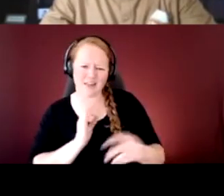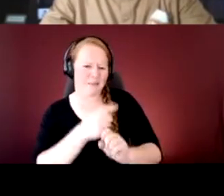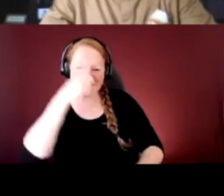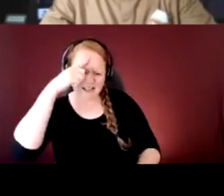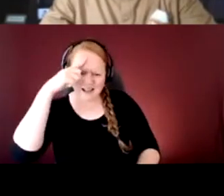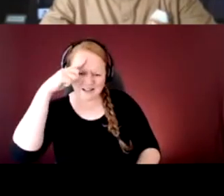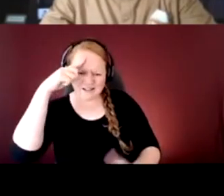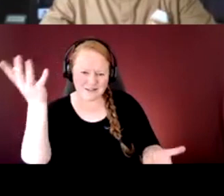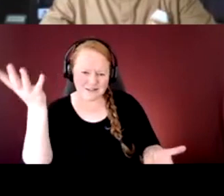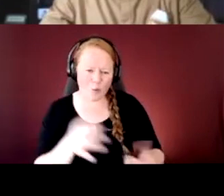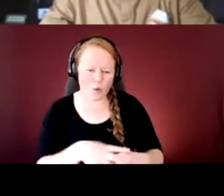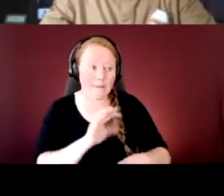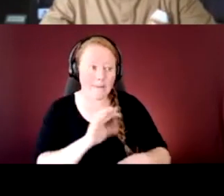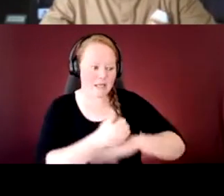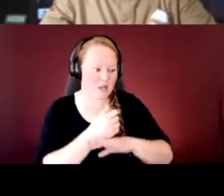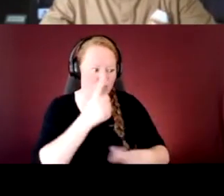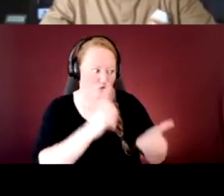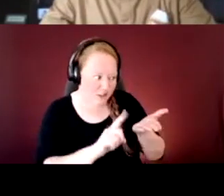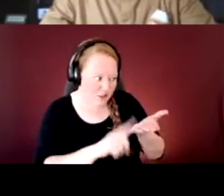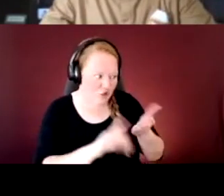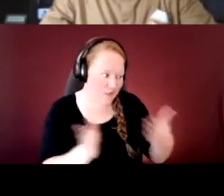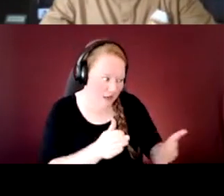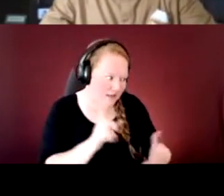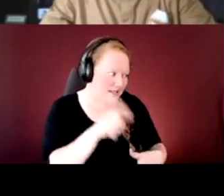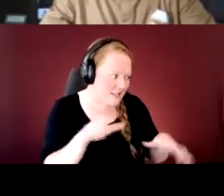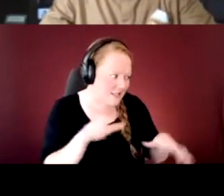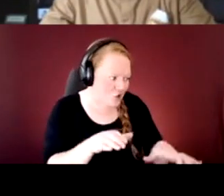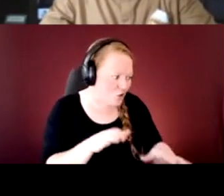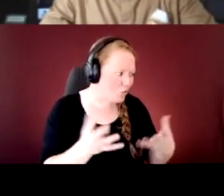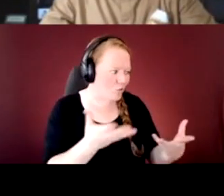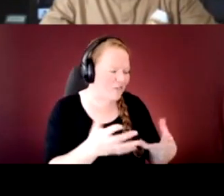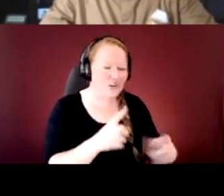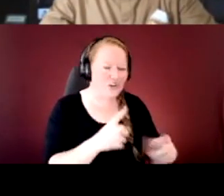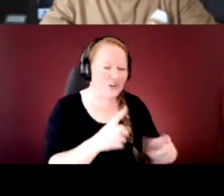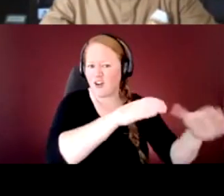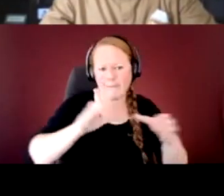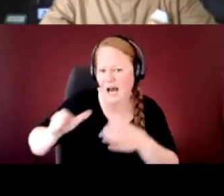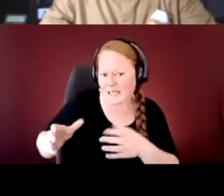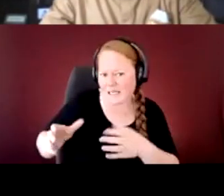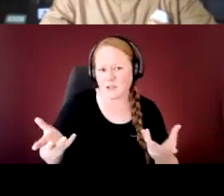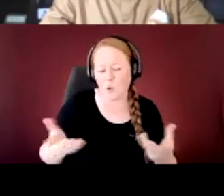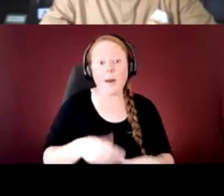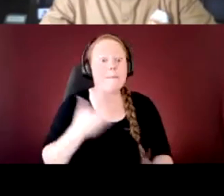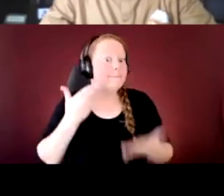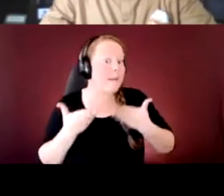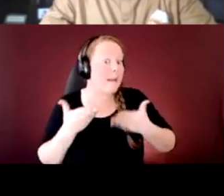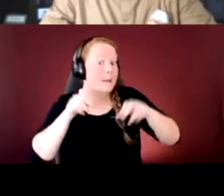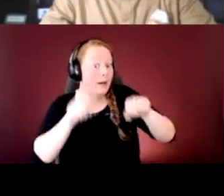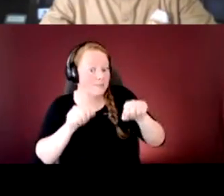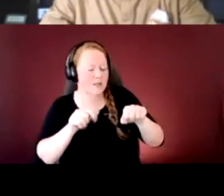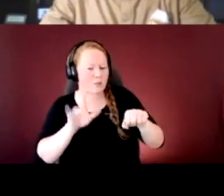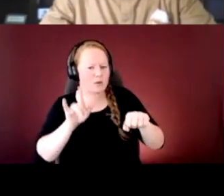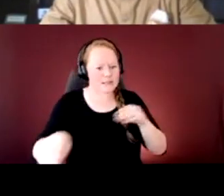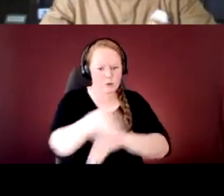of research and planning that had to be done in coordinating with different bodies. So it may be a possibility that we need to rearrange some people